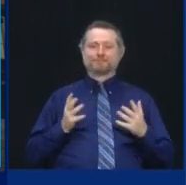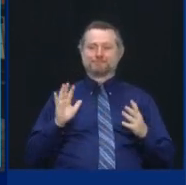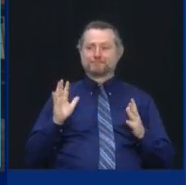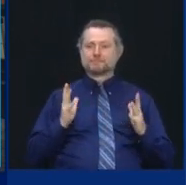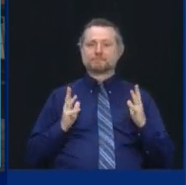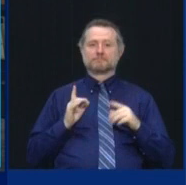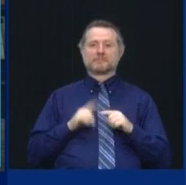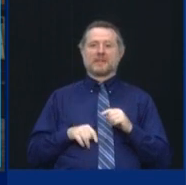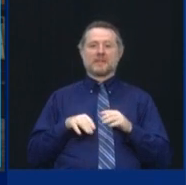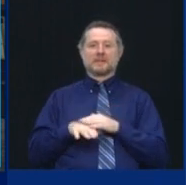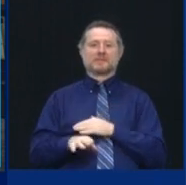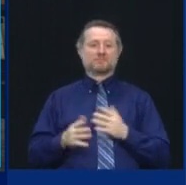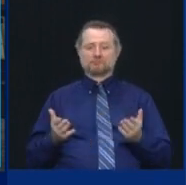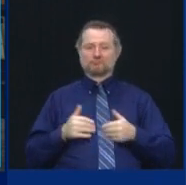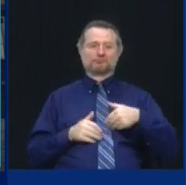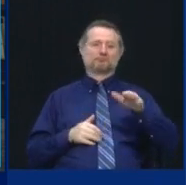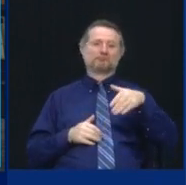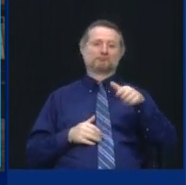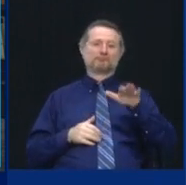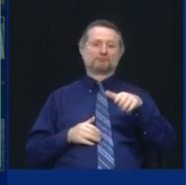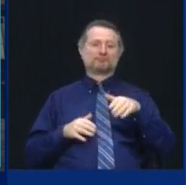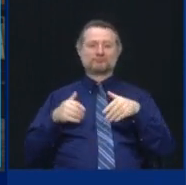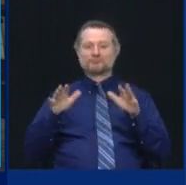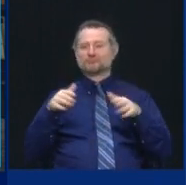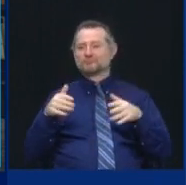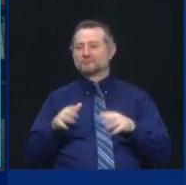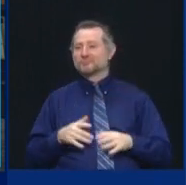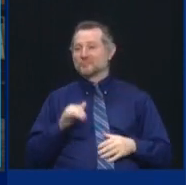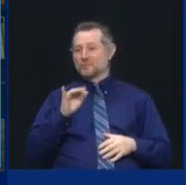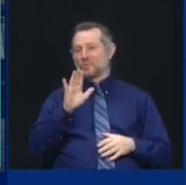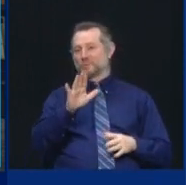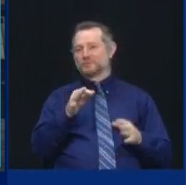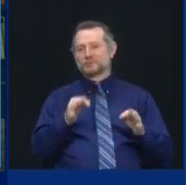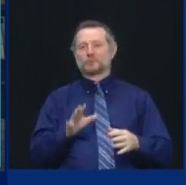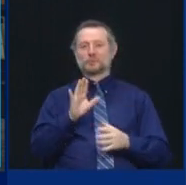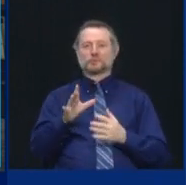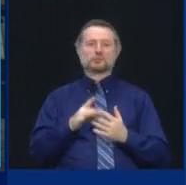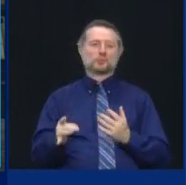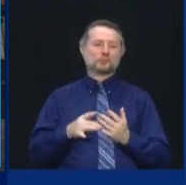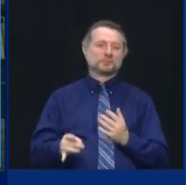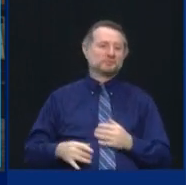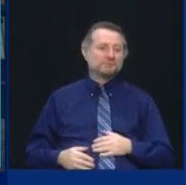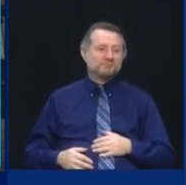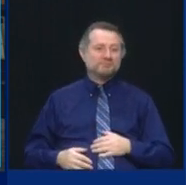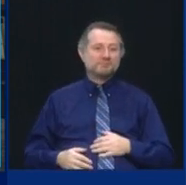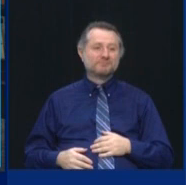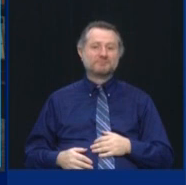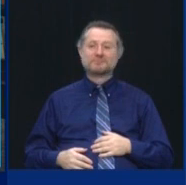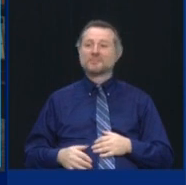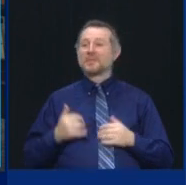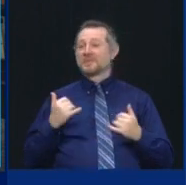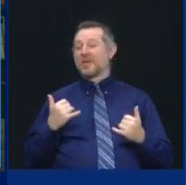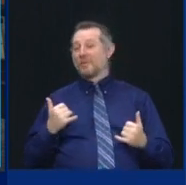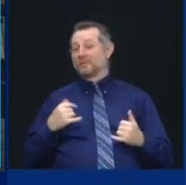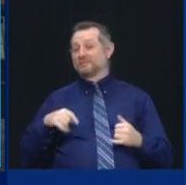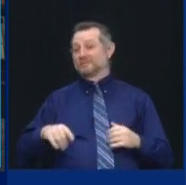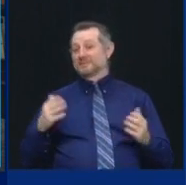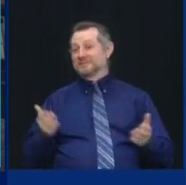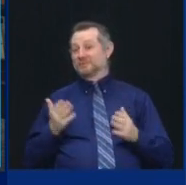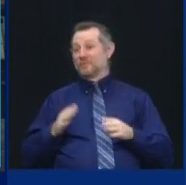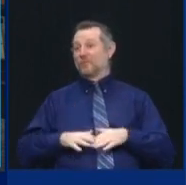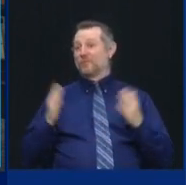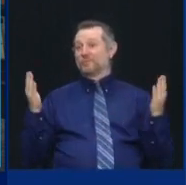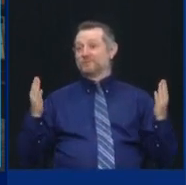Radio City Music Hall with vaccinated people. For Radio City Music Hall to do this